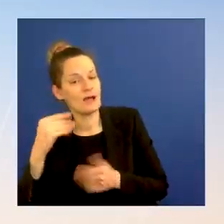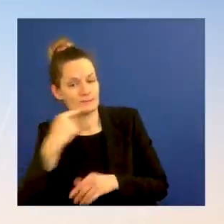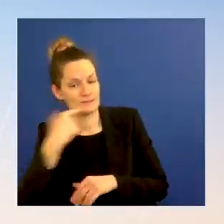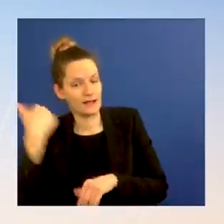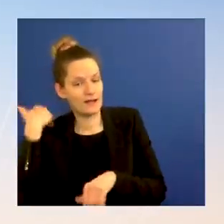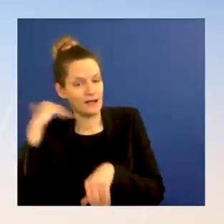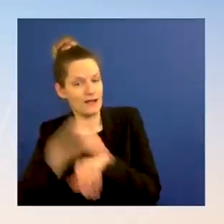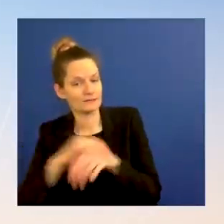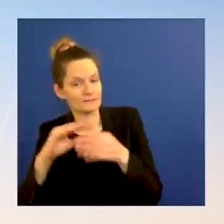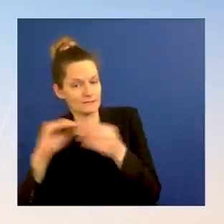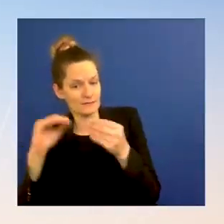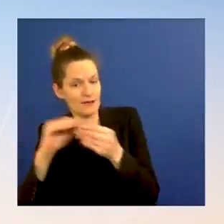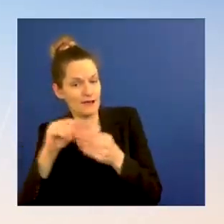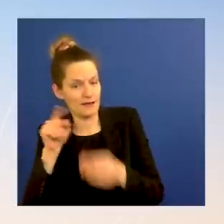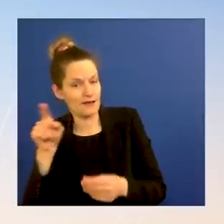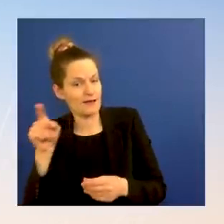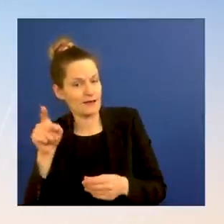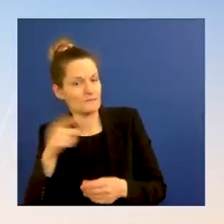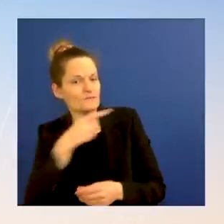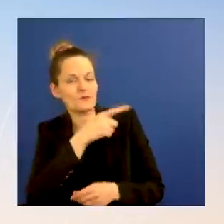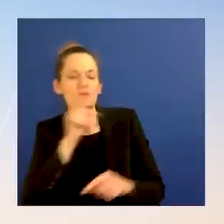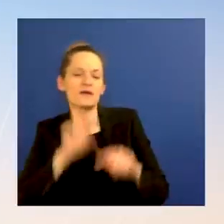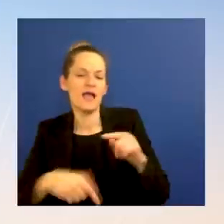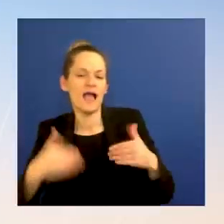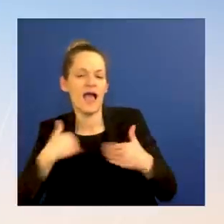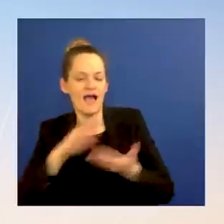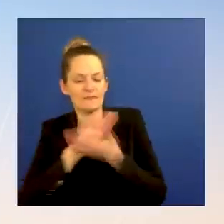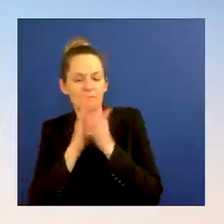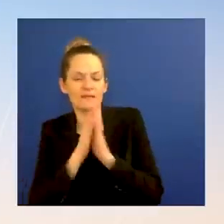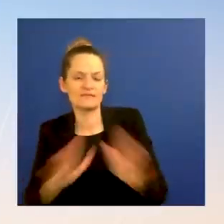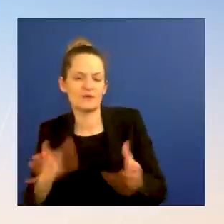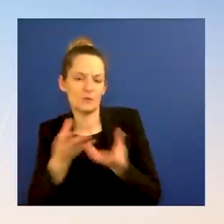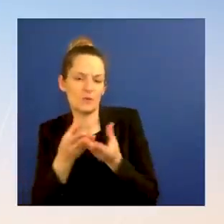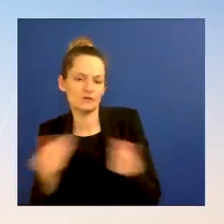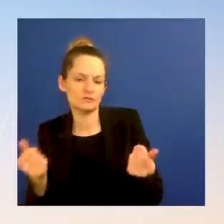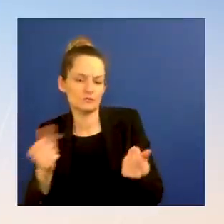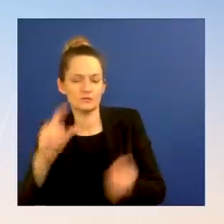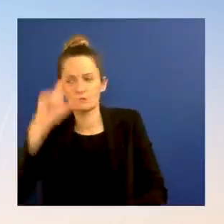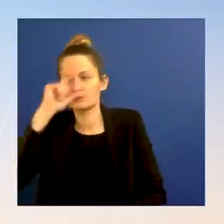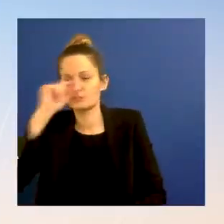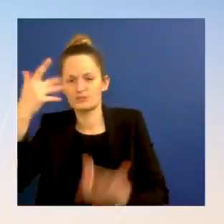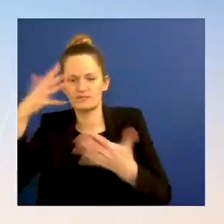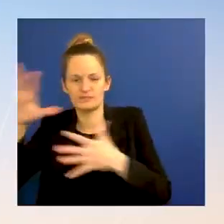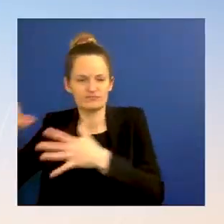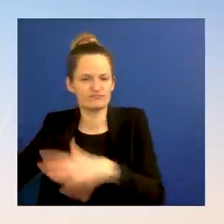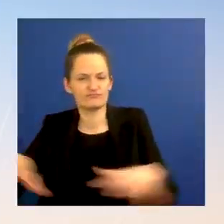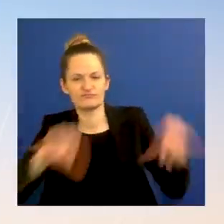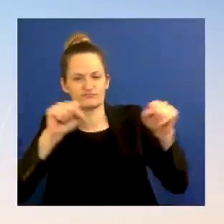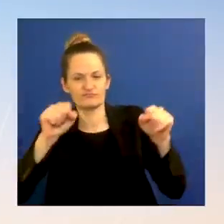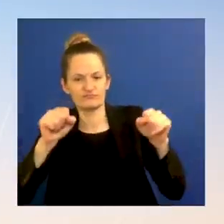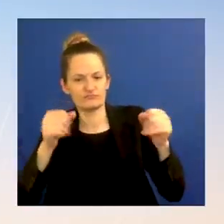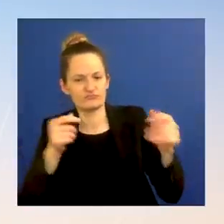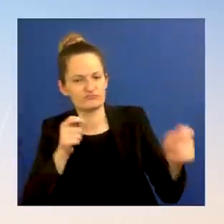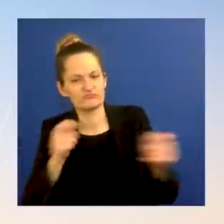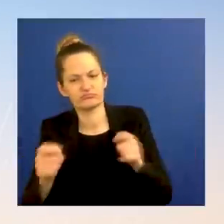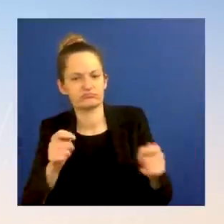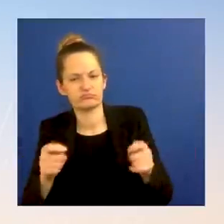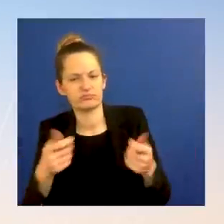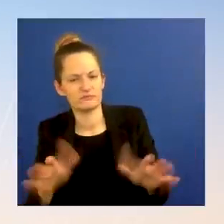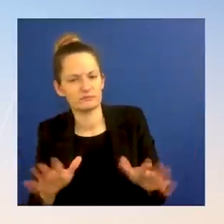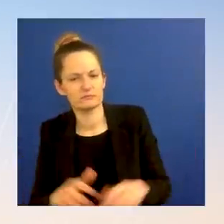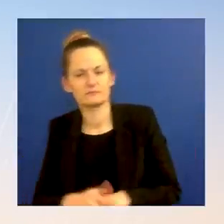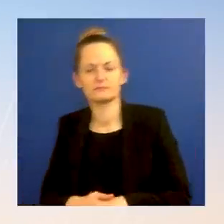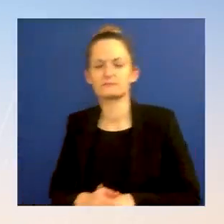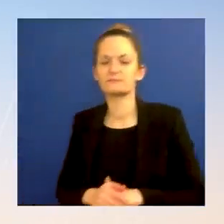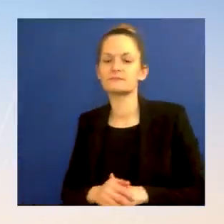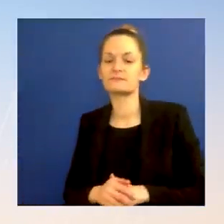is still in power in Russia. Does the president share that view? The president believes there continues to be a diplomatic path forward. That